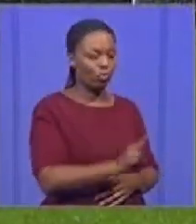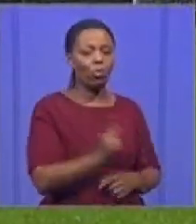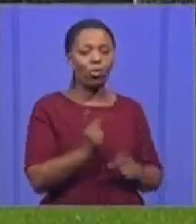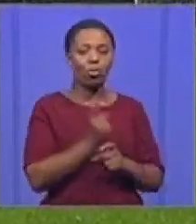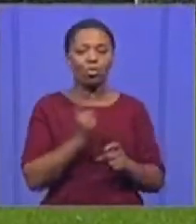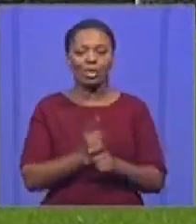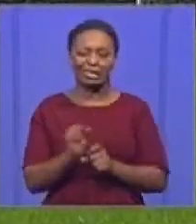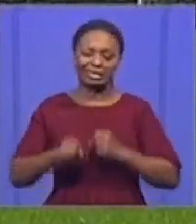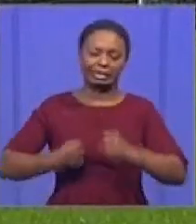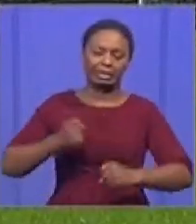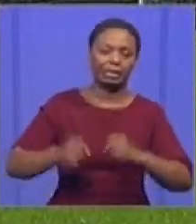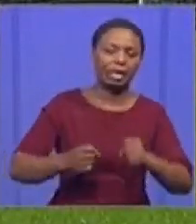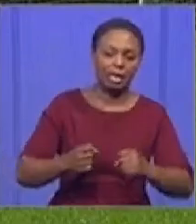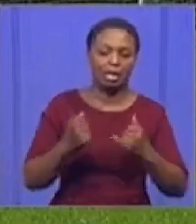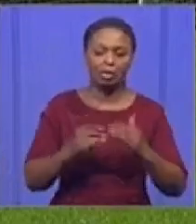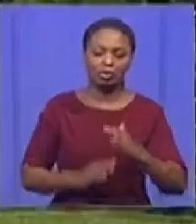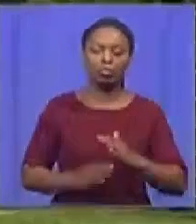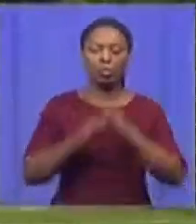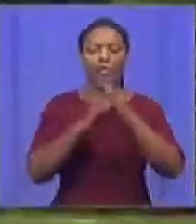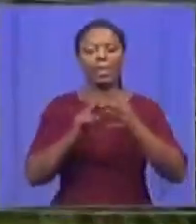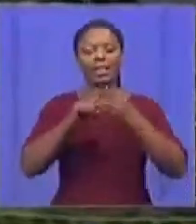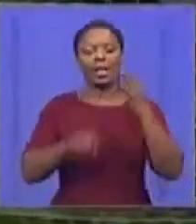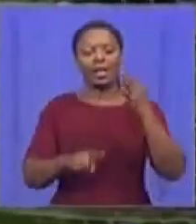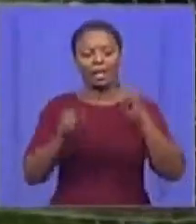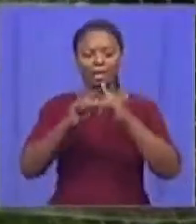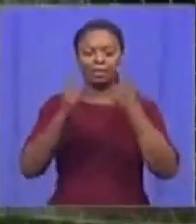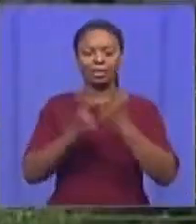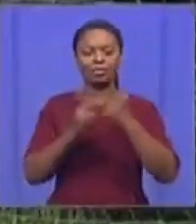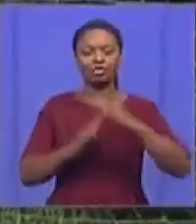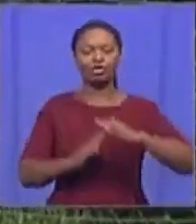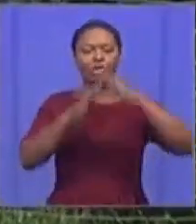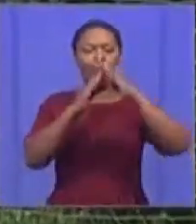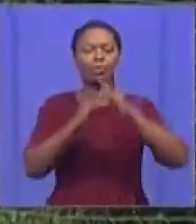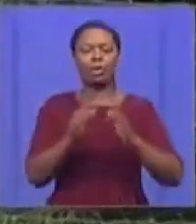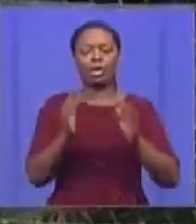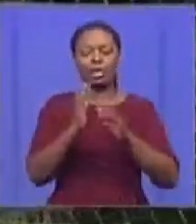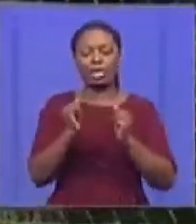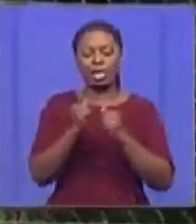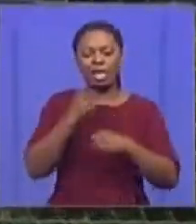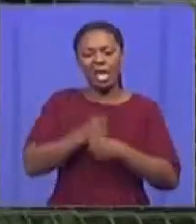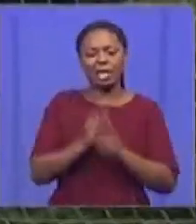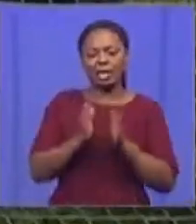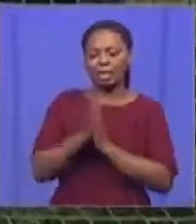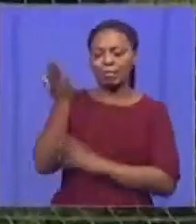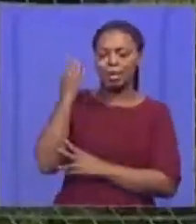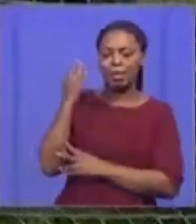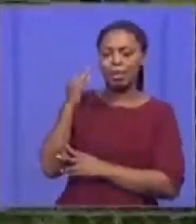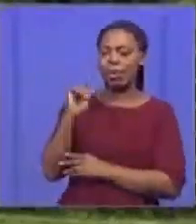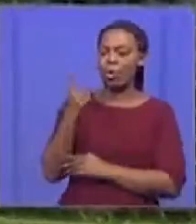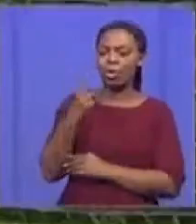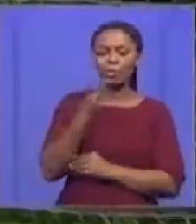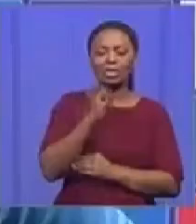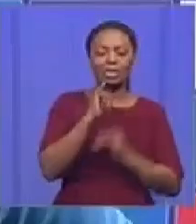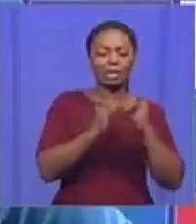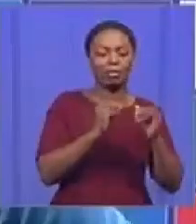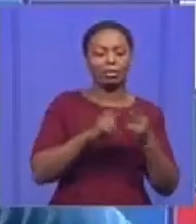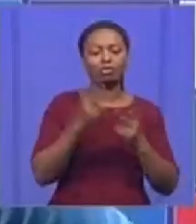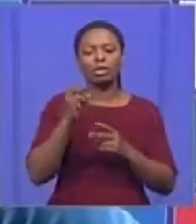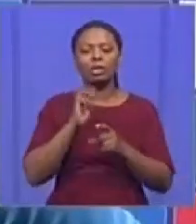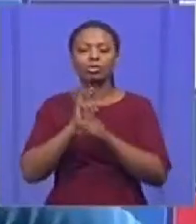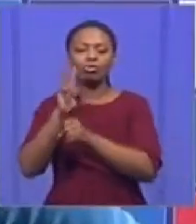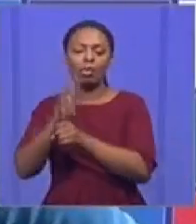hara dihlopha tse 3 tse ka hodimo lokong dilemong tse fetang 10 ba qetetse boemong ba boraro sehleng sa 2011-2012. We need